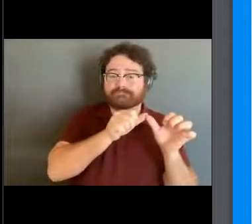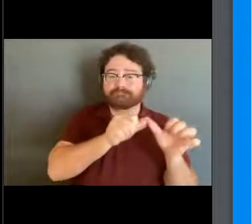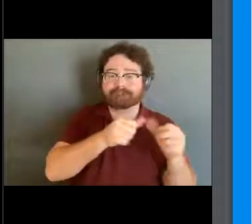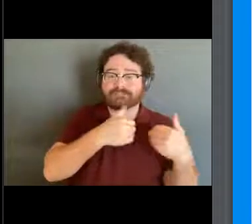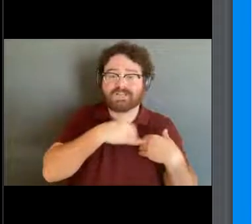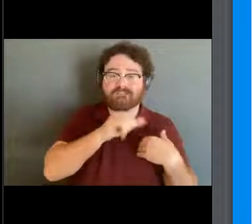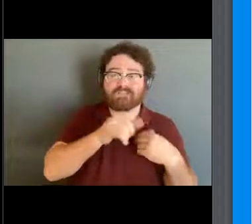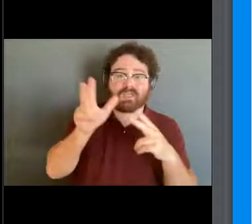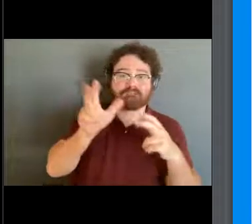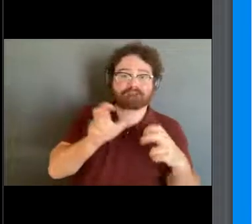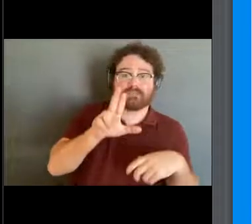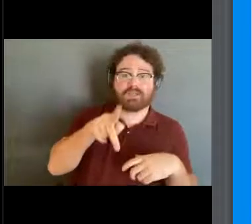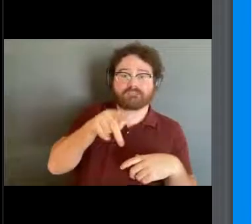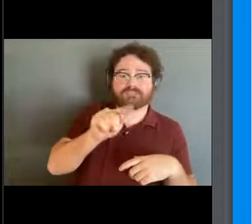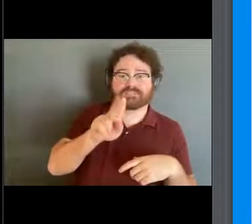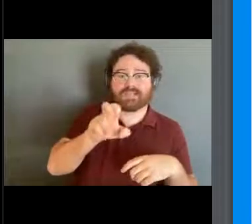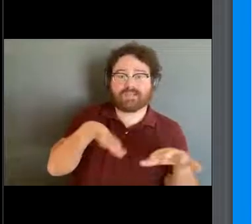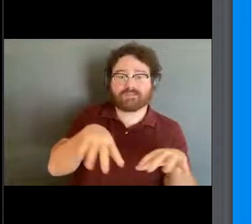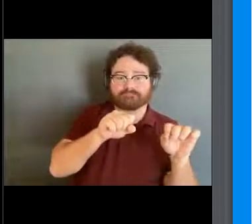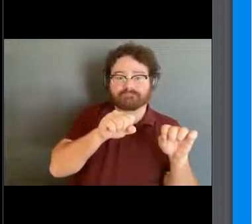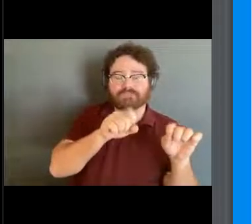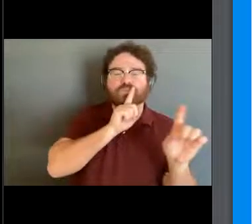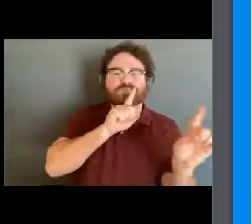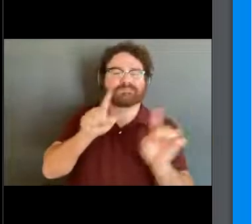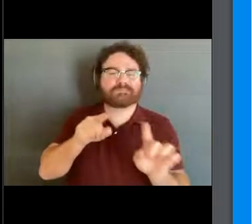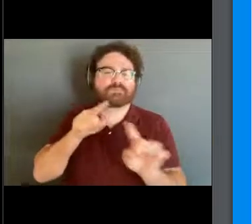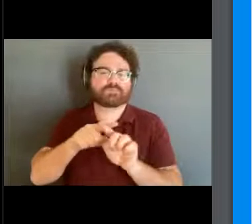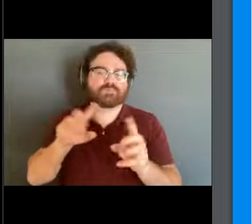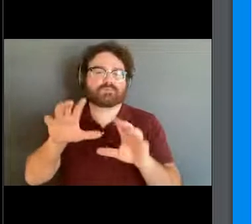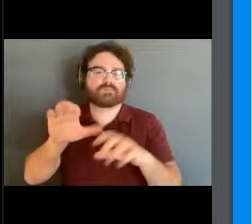to climate change. Next slide.